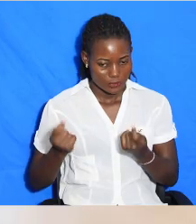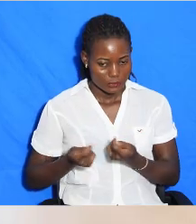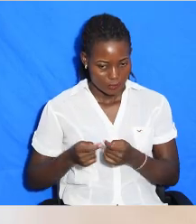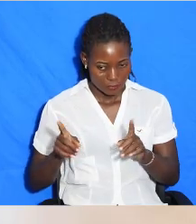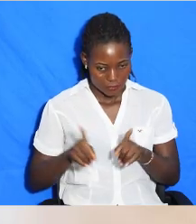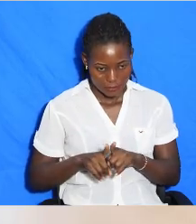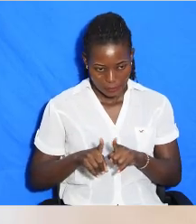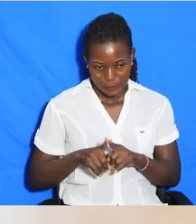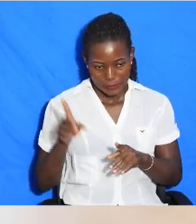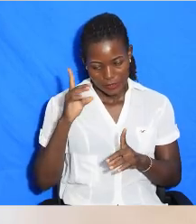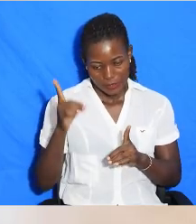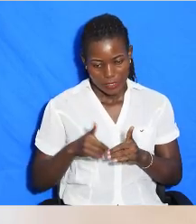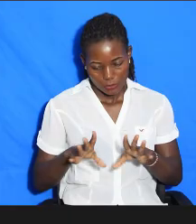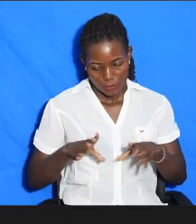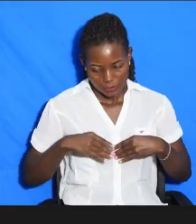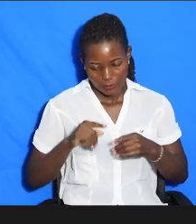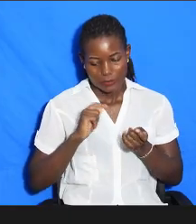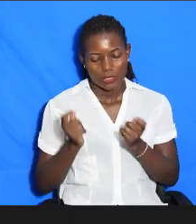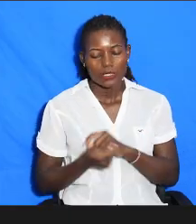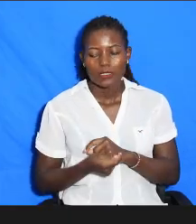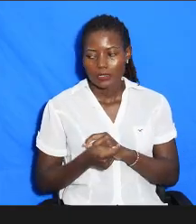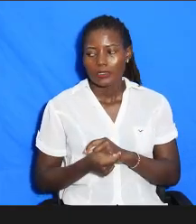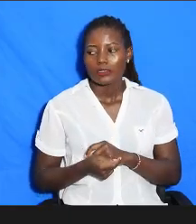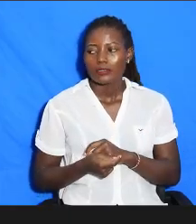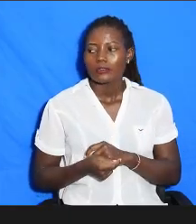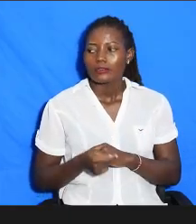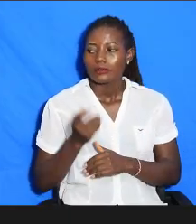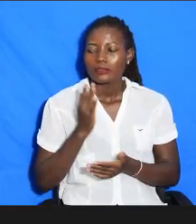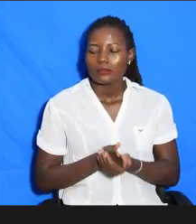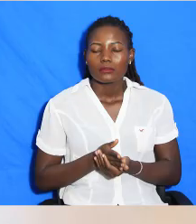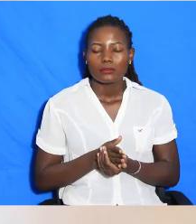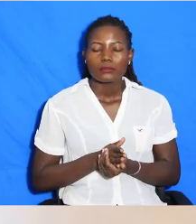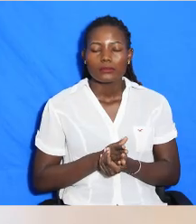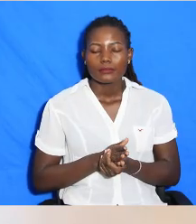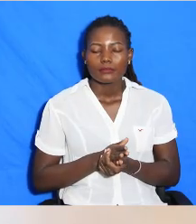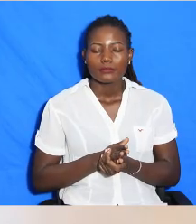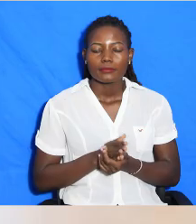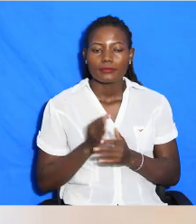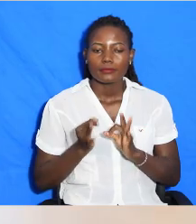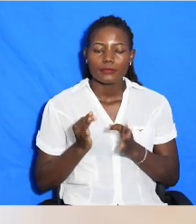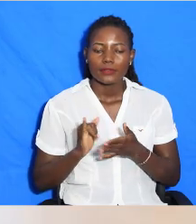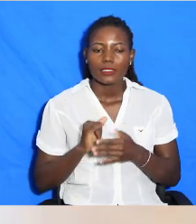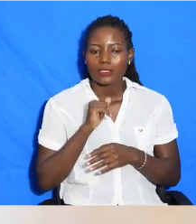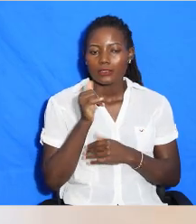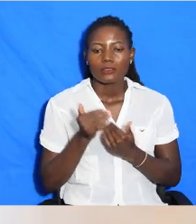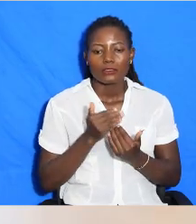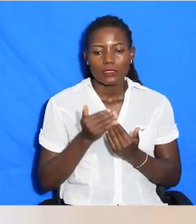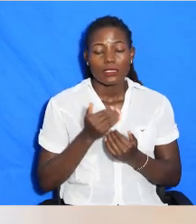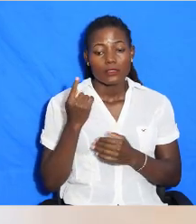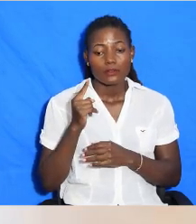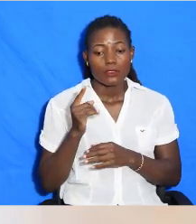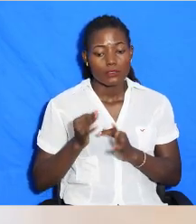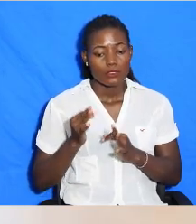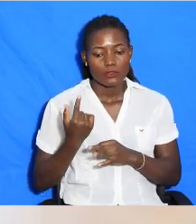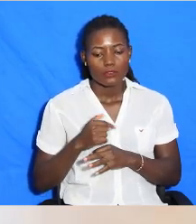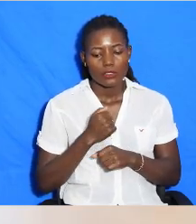adapts to the changes, you yeah, know, that's true. yeah, Mm, and if that is not well taken care of, if there are no